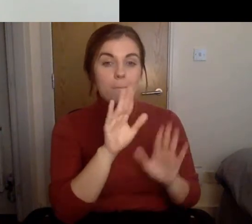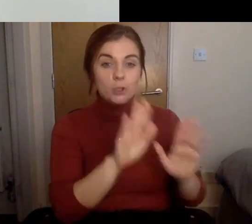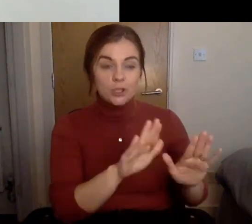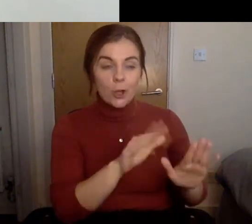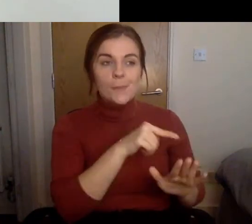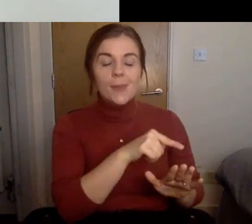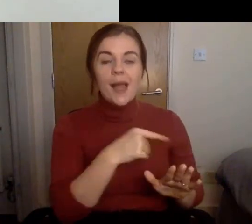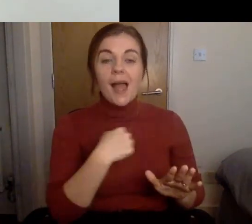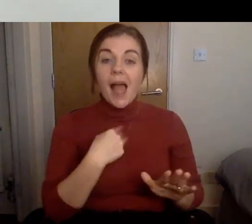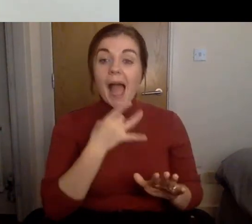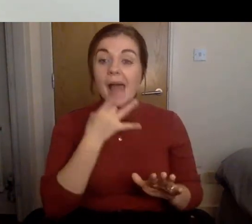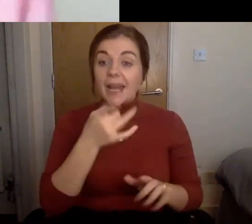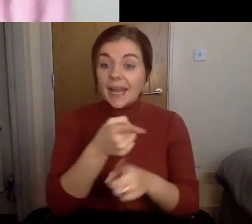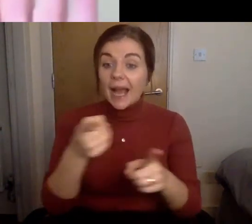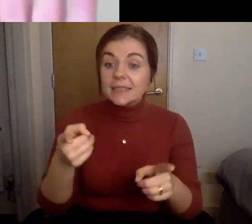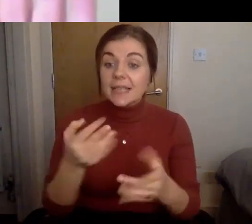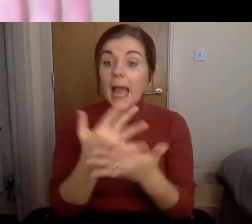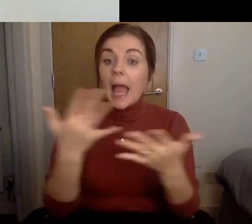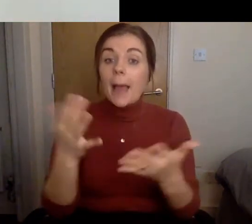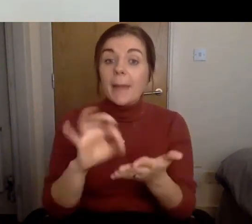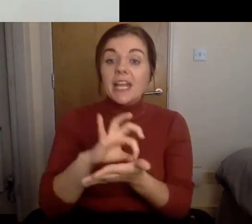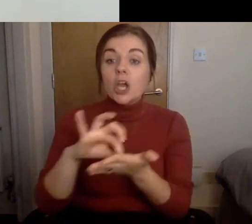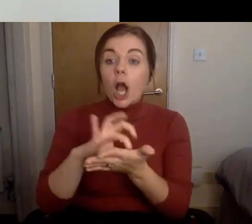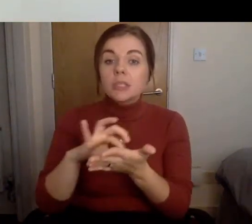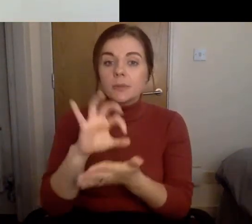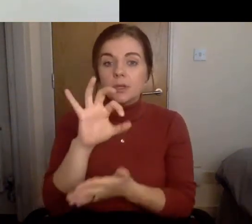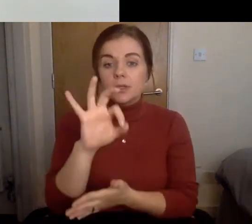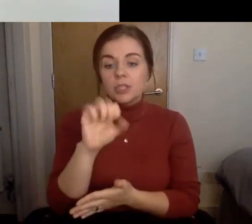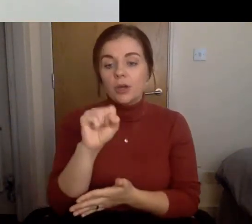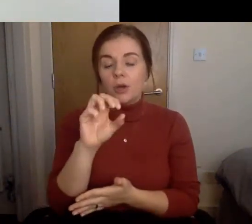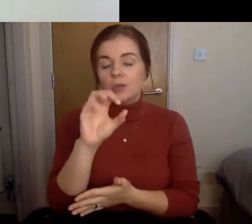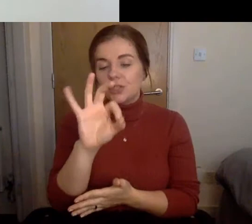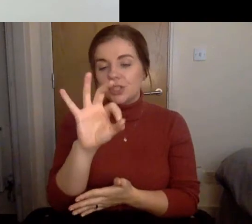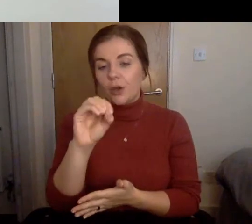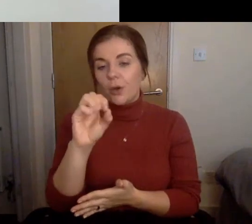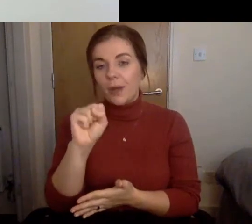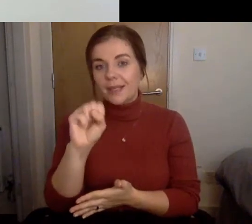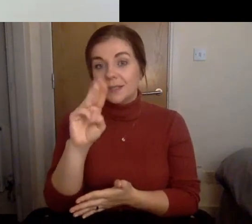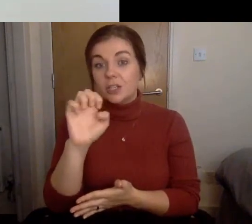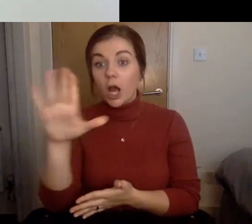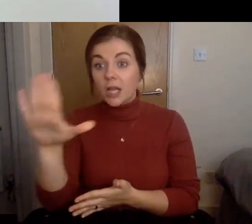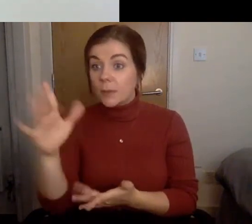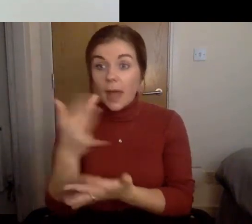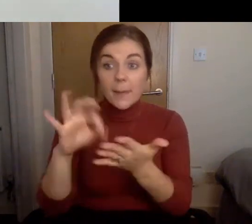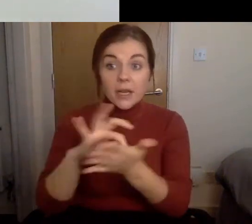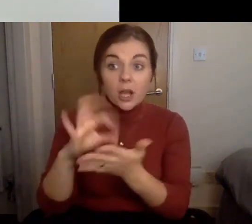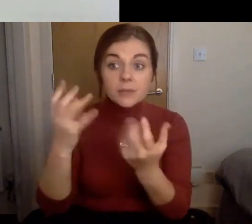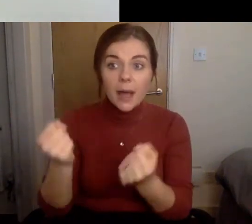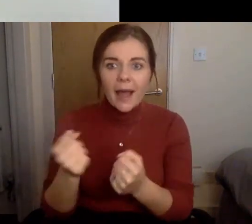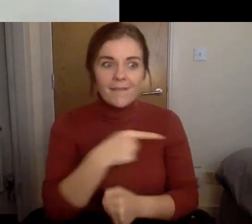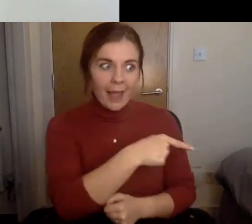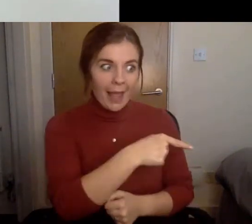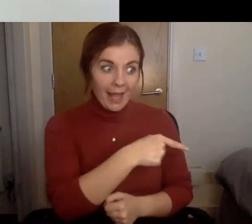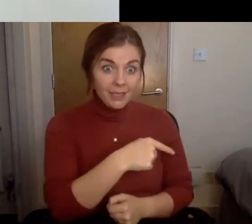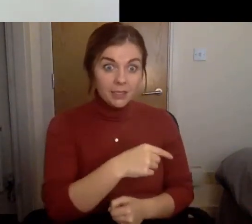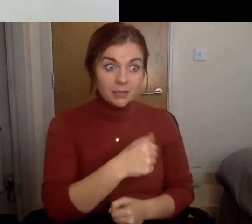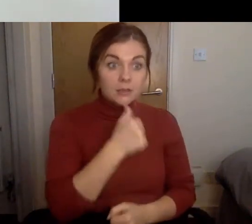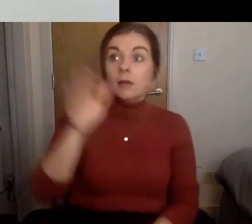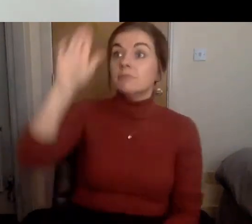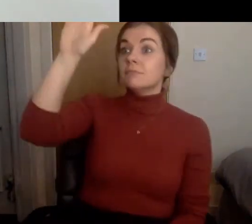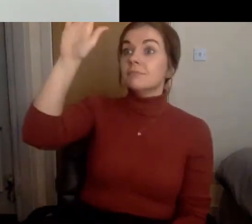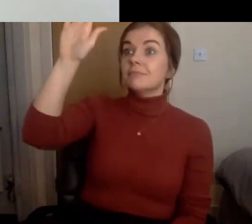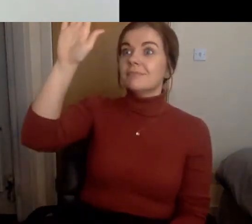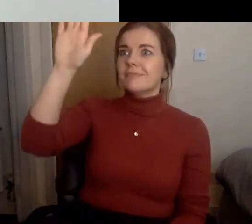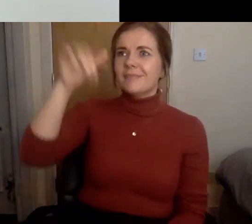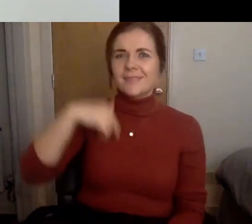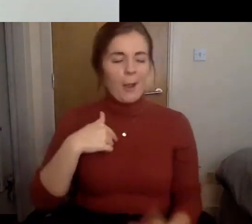know, how many gospels are there, and his would be the first hand up, and this kind of became a joke between he and I. And you know, after class I'd say